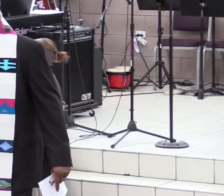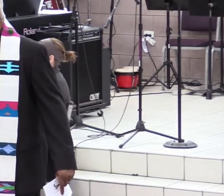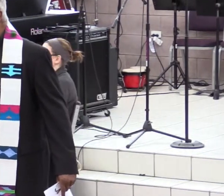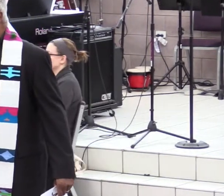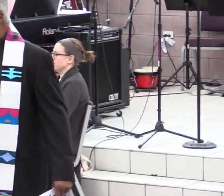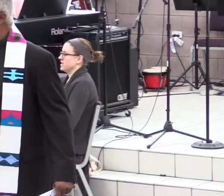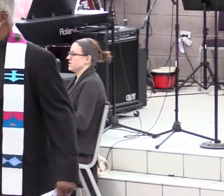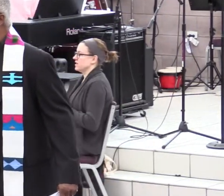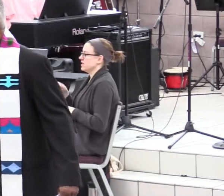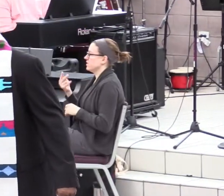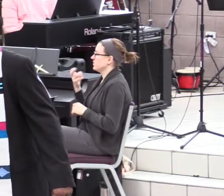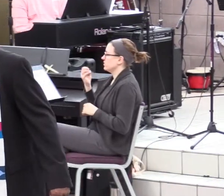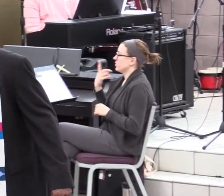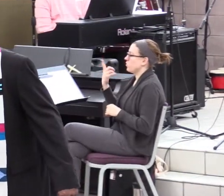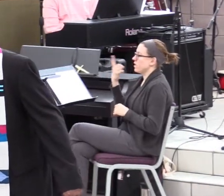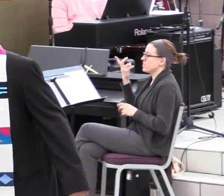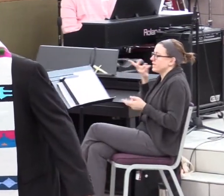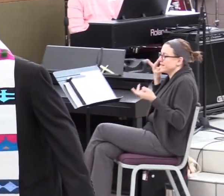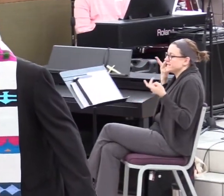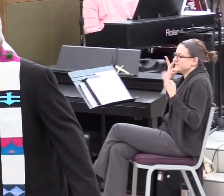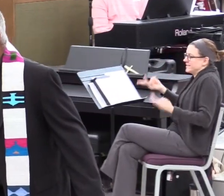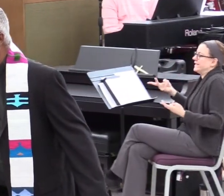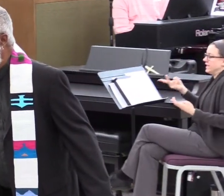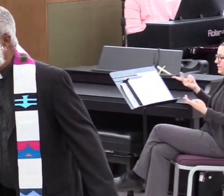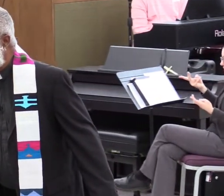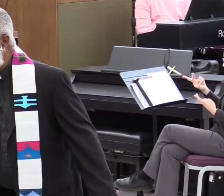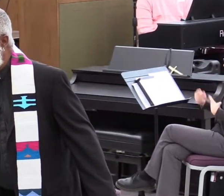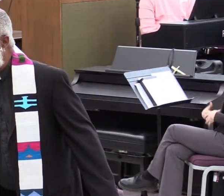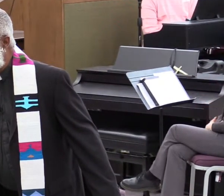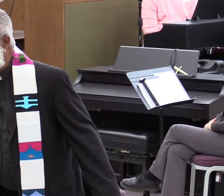is the one that they see?